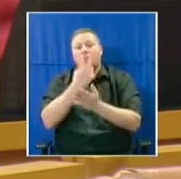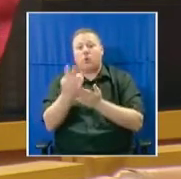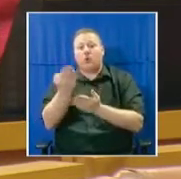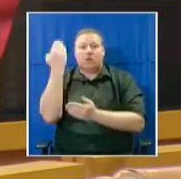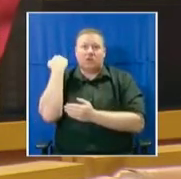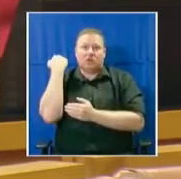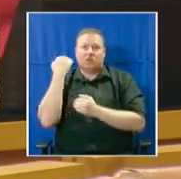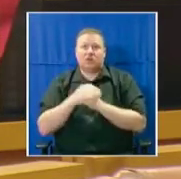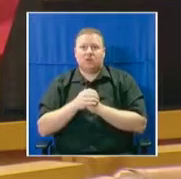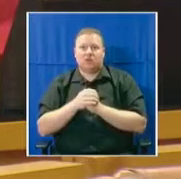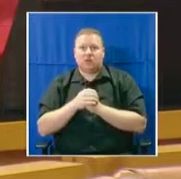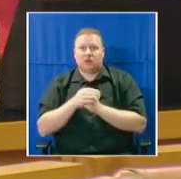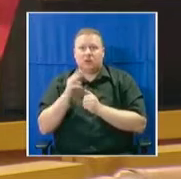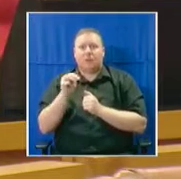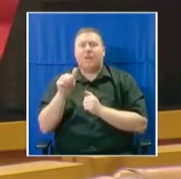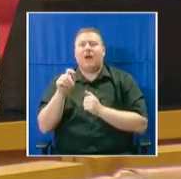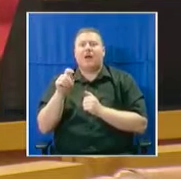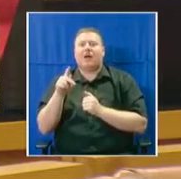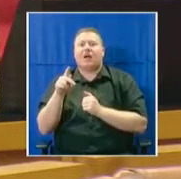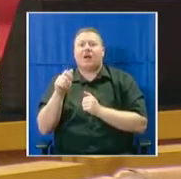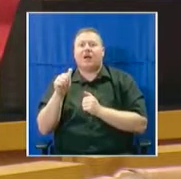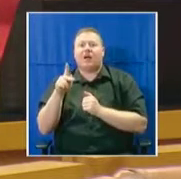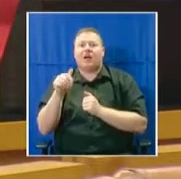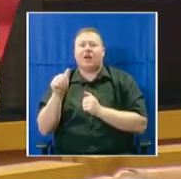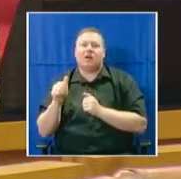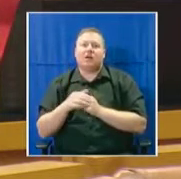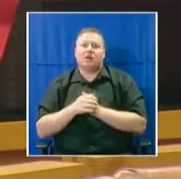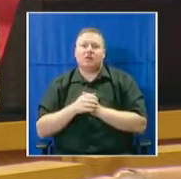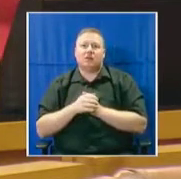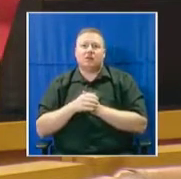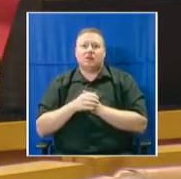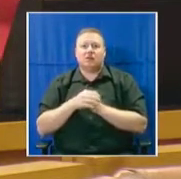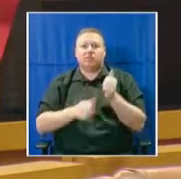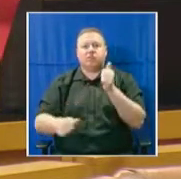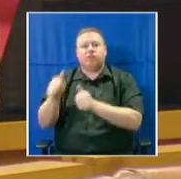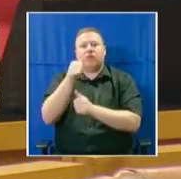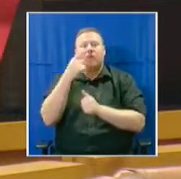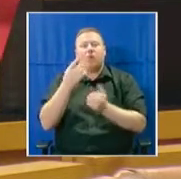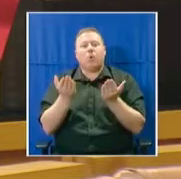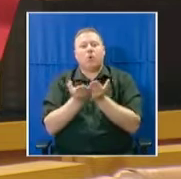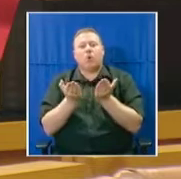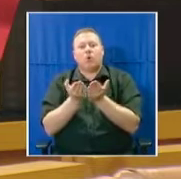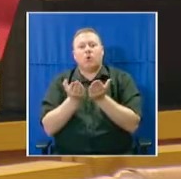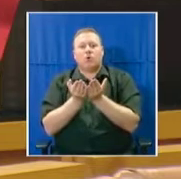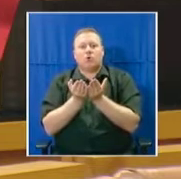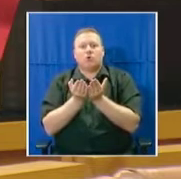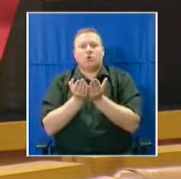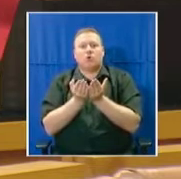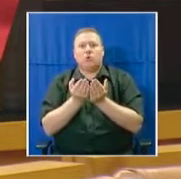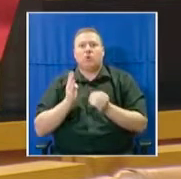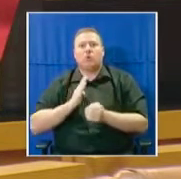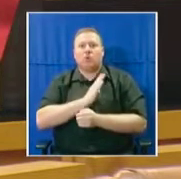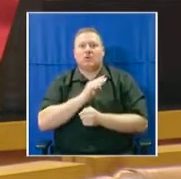Matakany, the National Secretary General of School Governing Bodies, after he had appeared on a number of